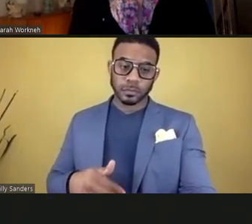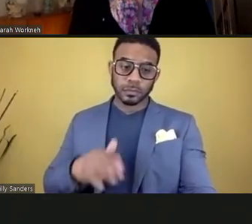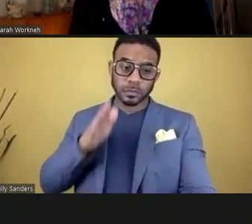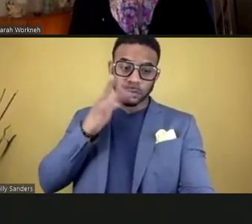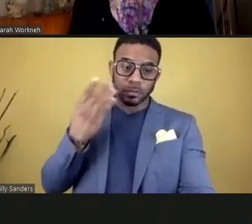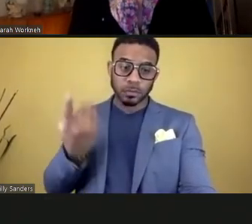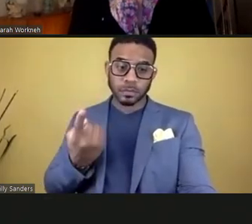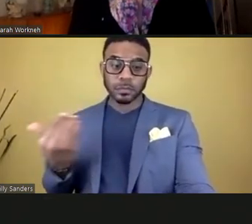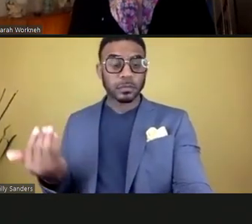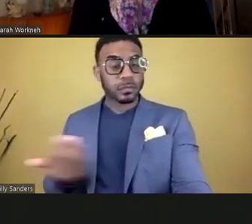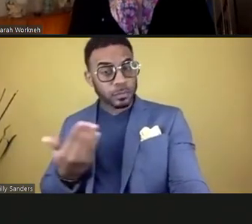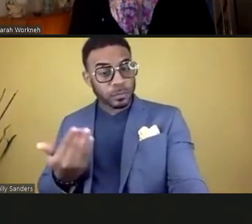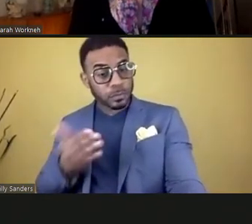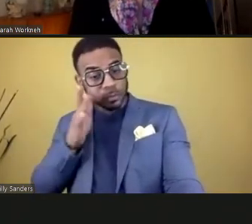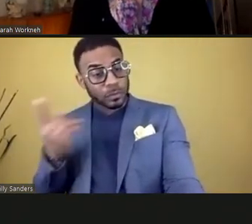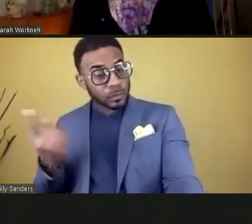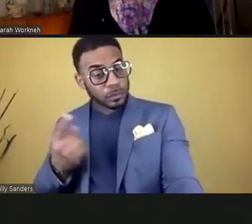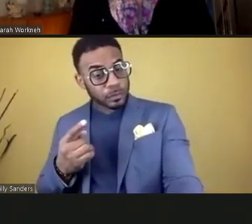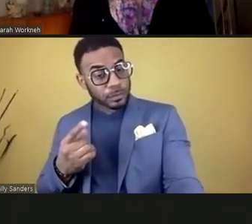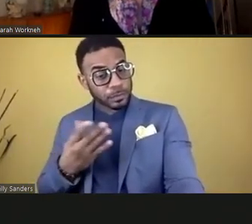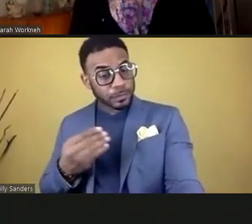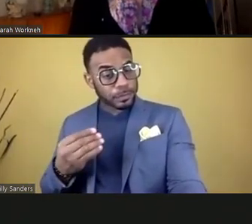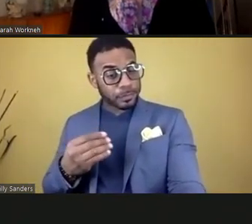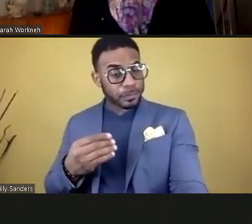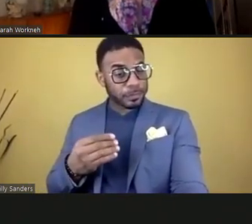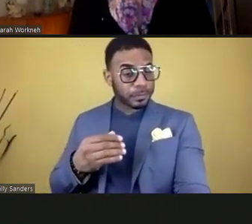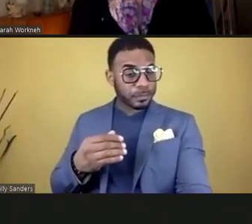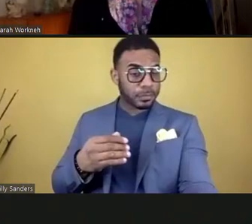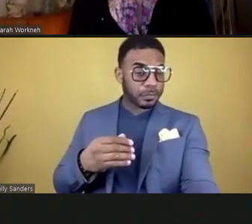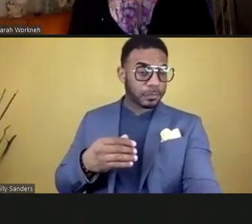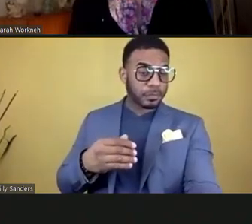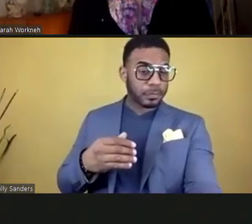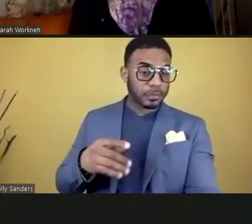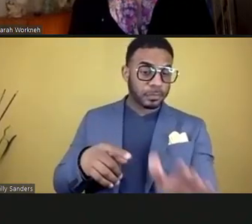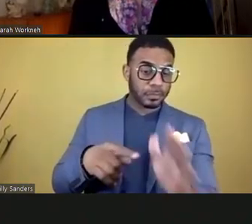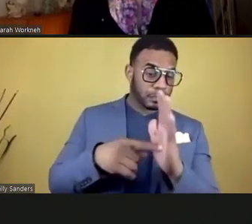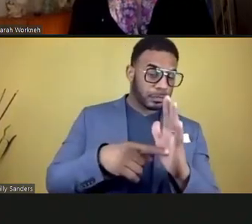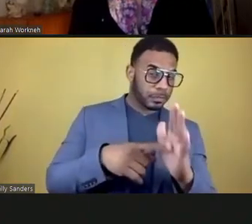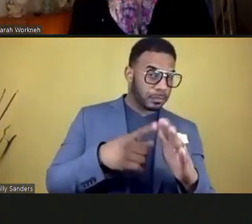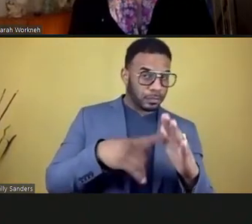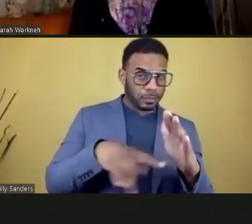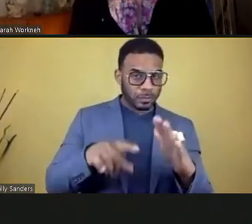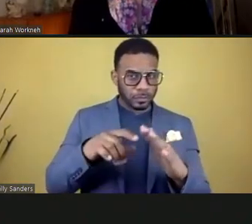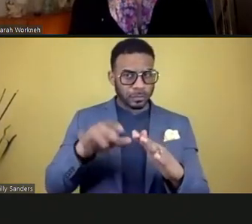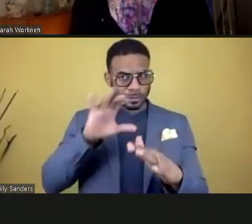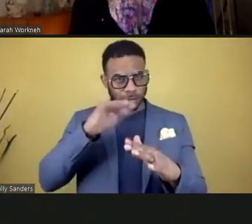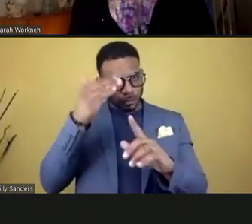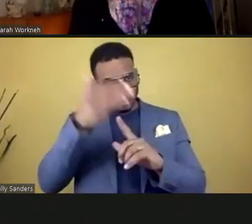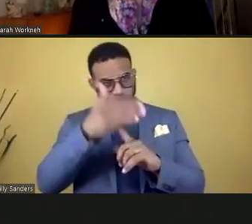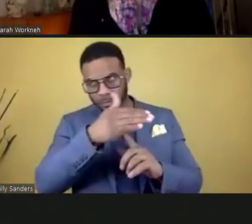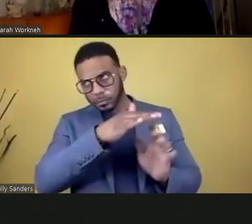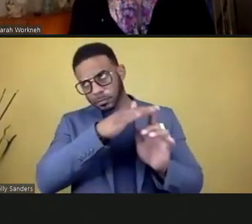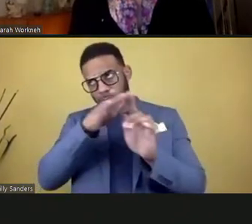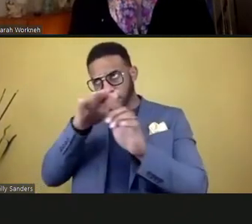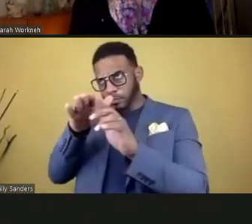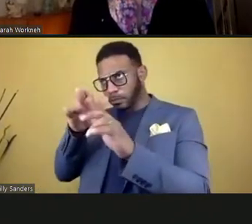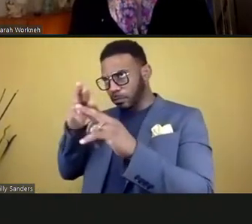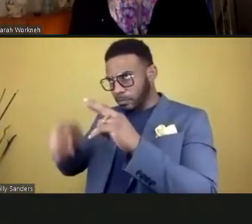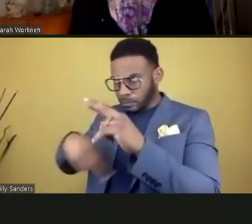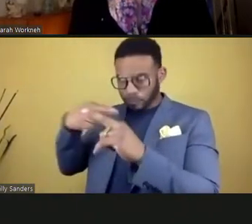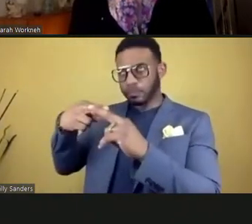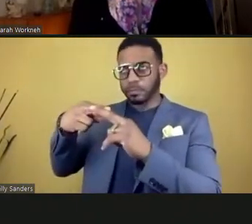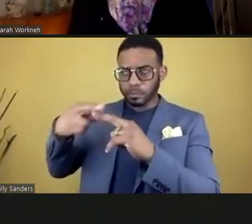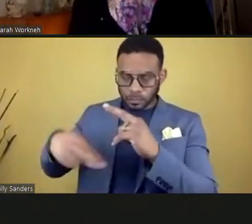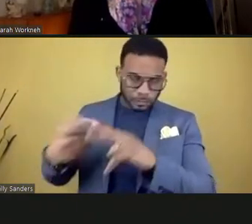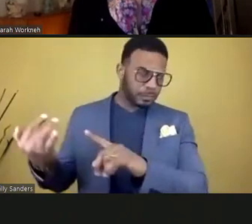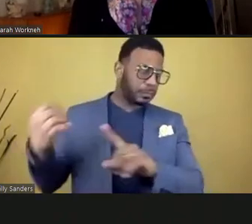something new will come and put this in the shadow, and then we will go back through a cycle, and then we will come